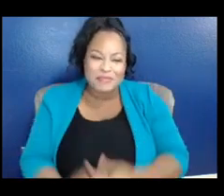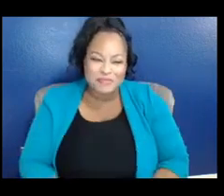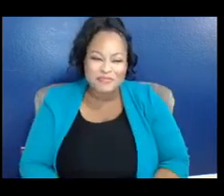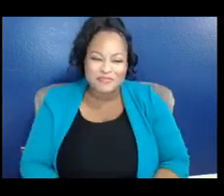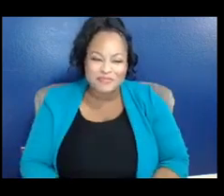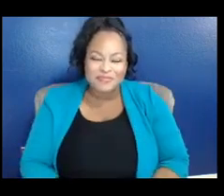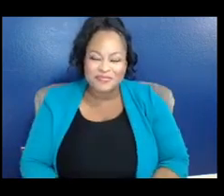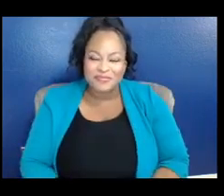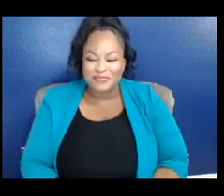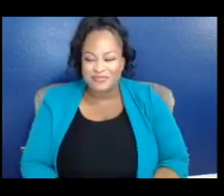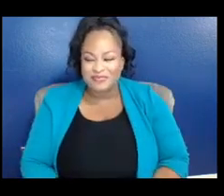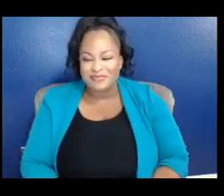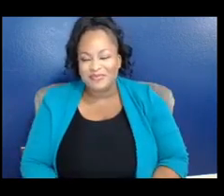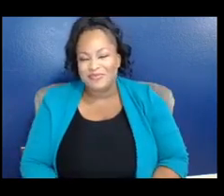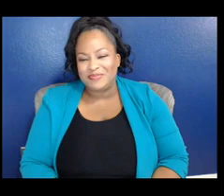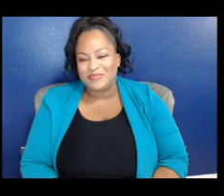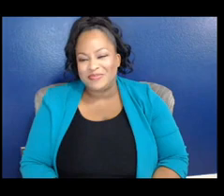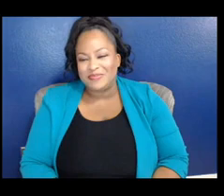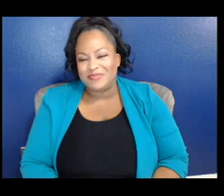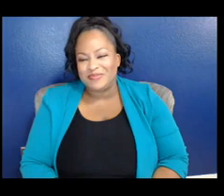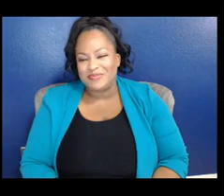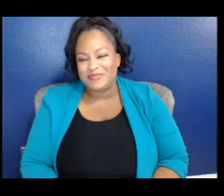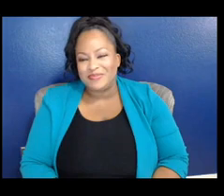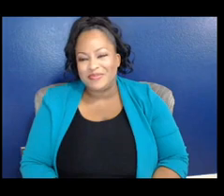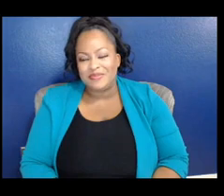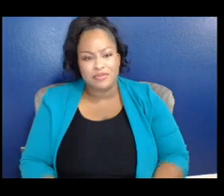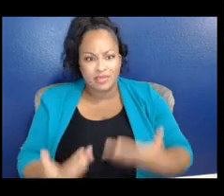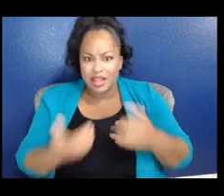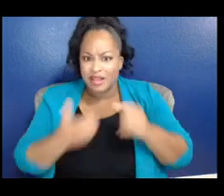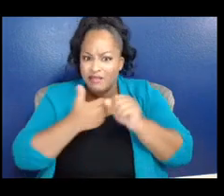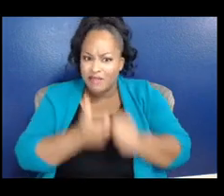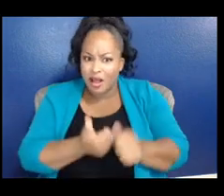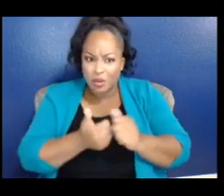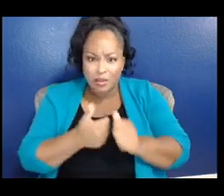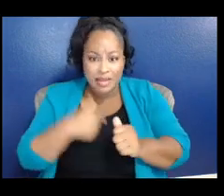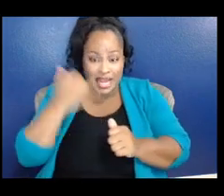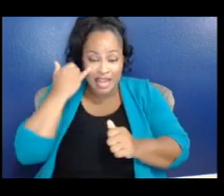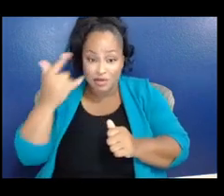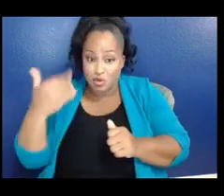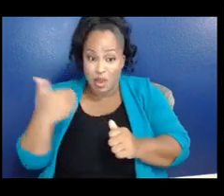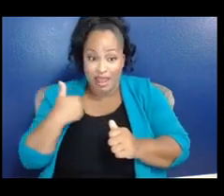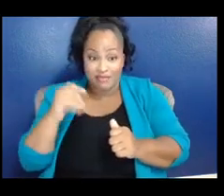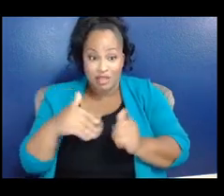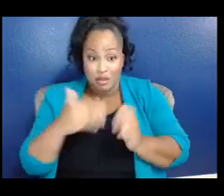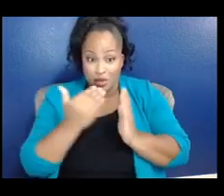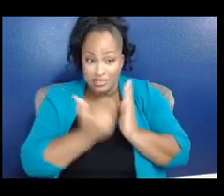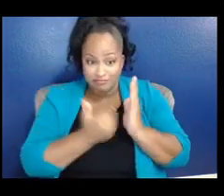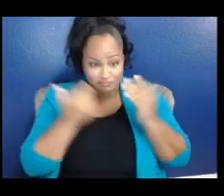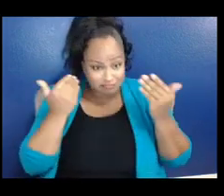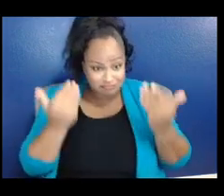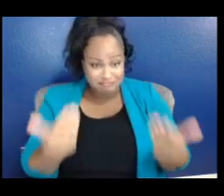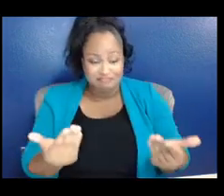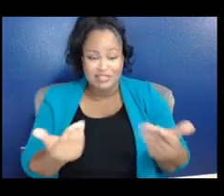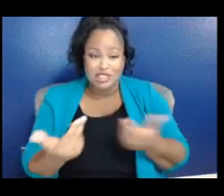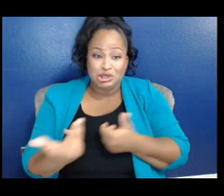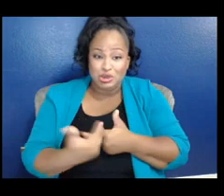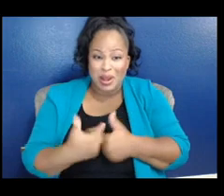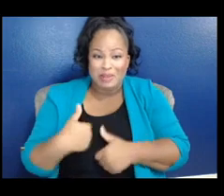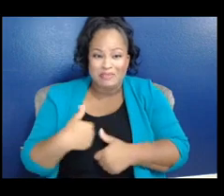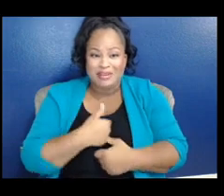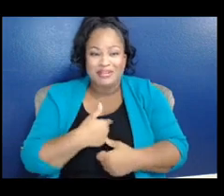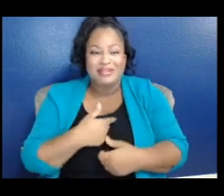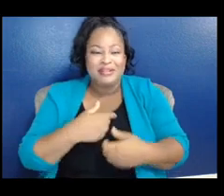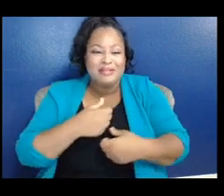So guys, follow along. If you've got the recipe, feel free to join me in preparing this quick